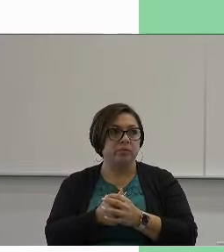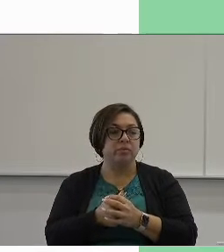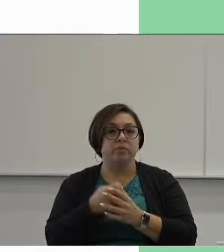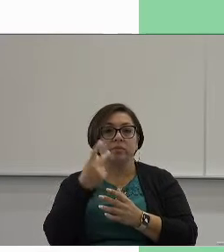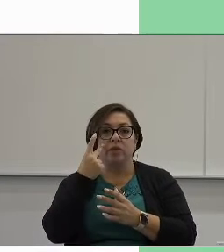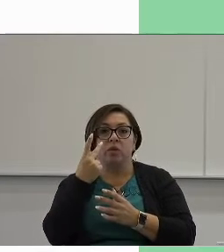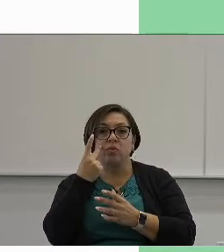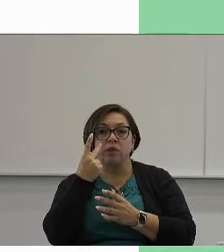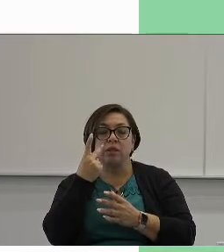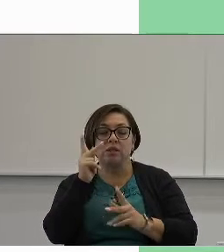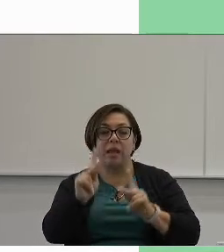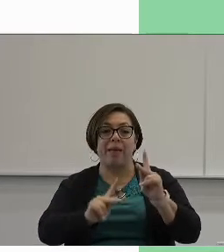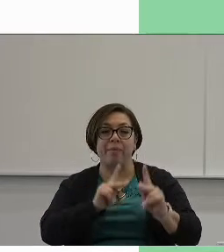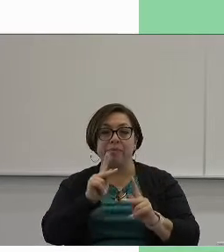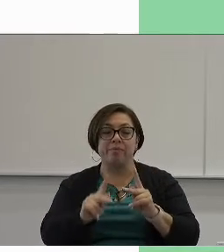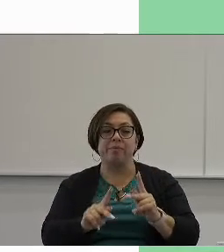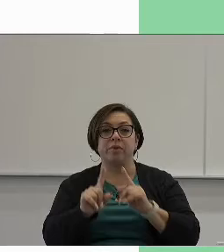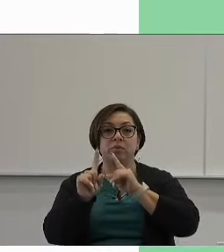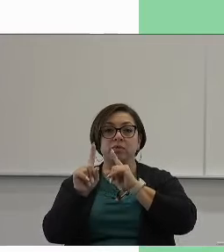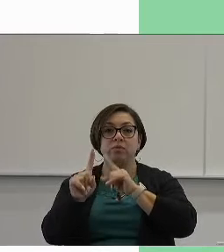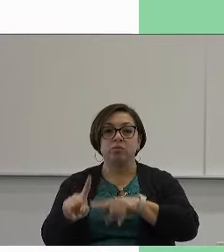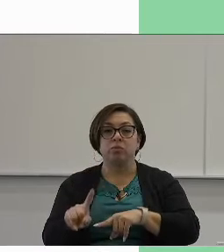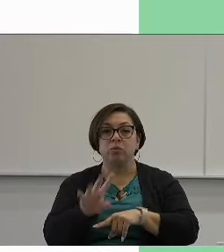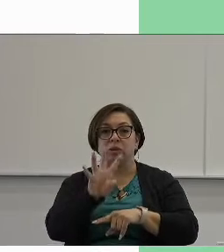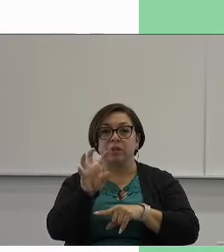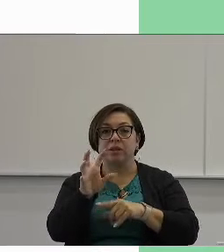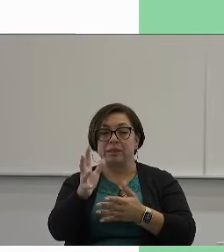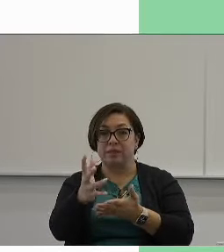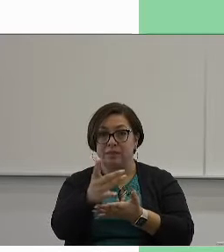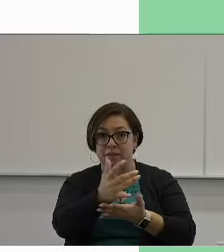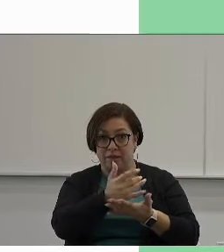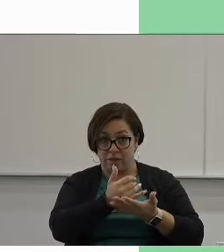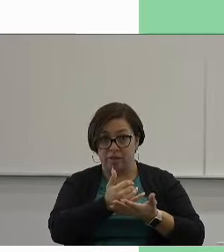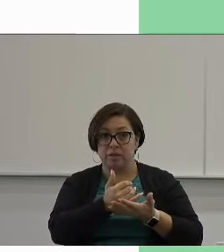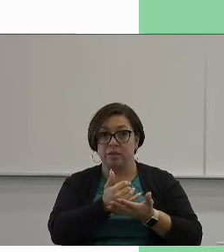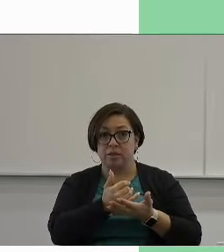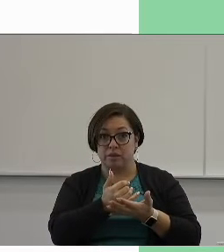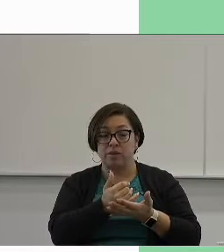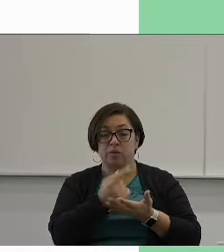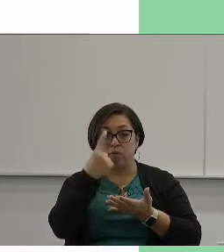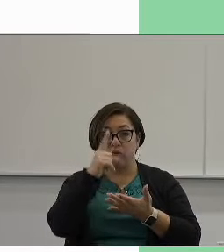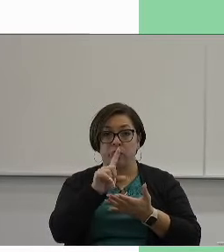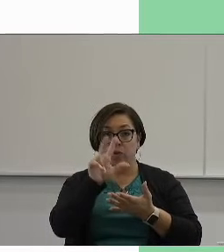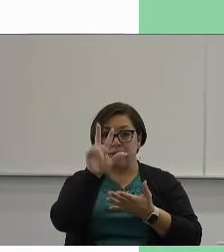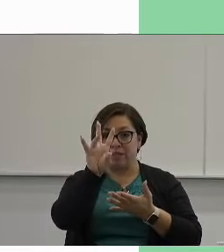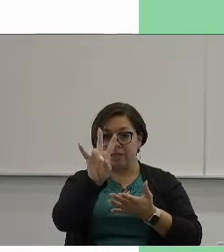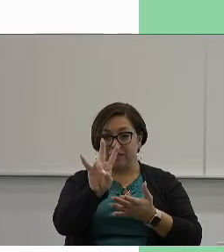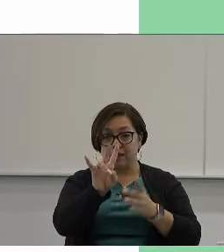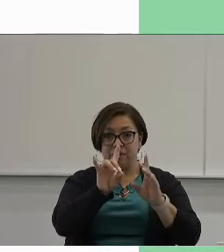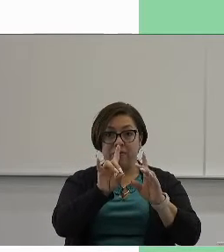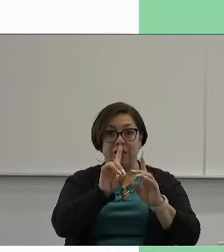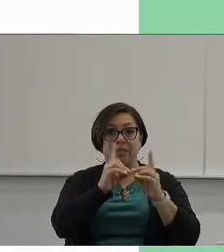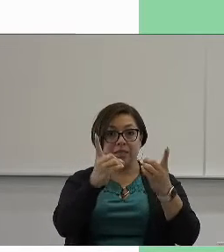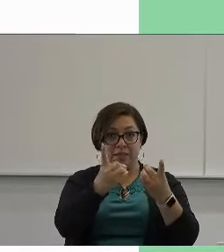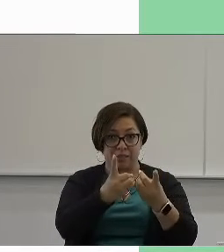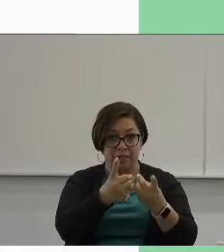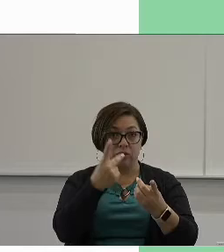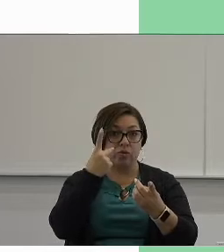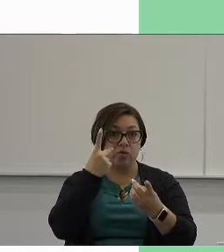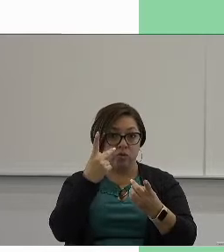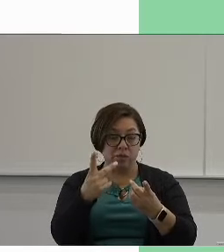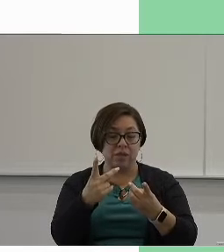the population reported by the census actually is for each of those 7 districts, what we see is here, the